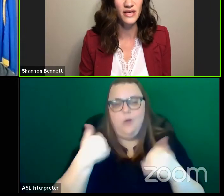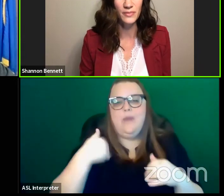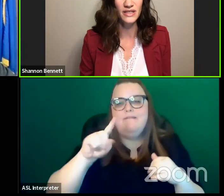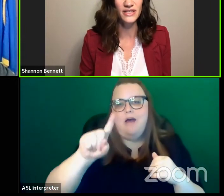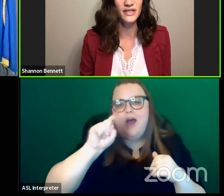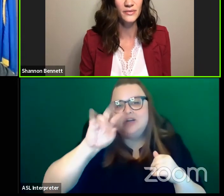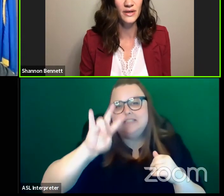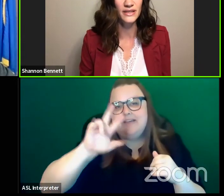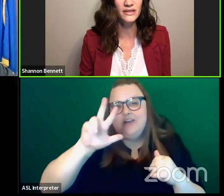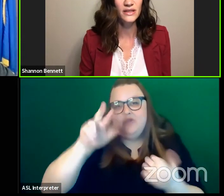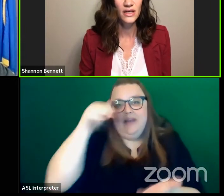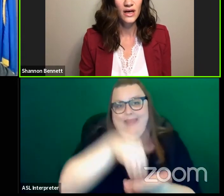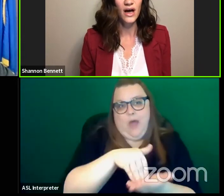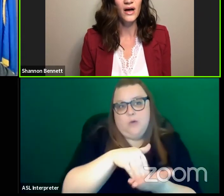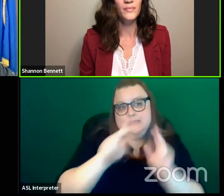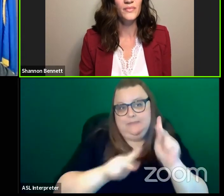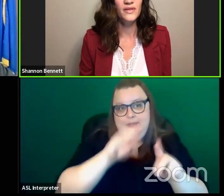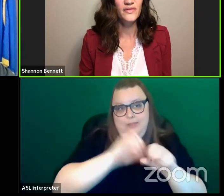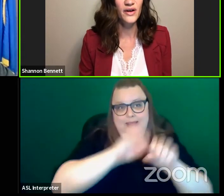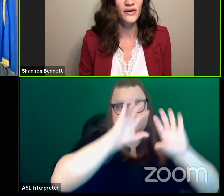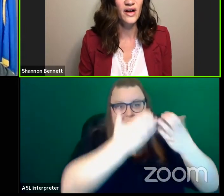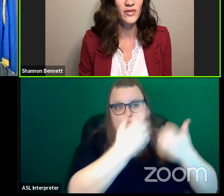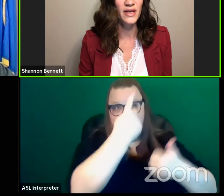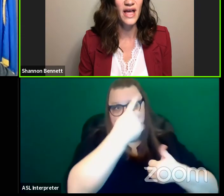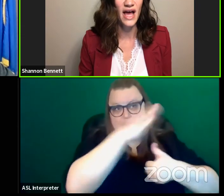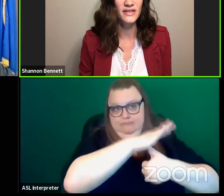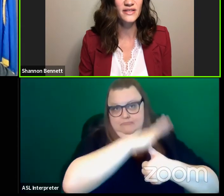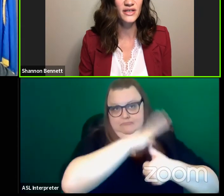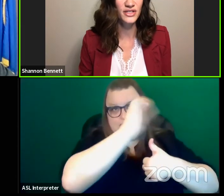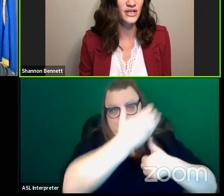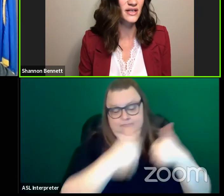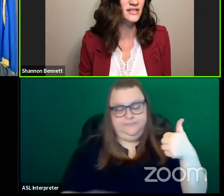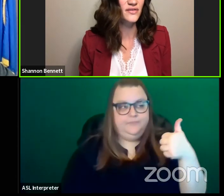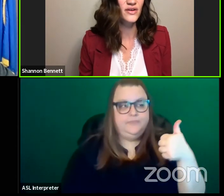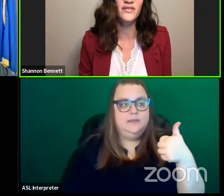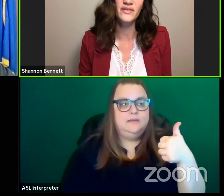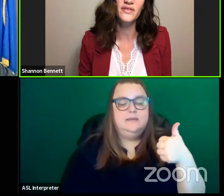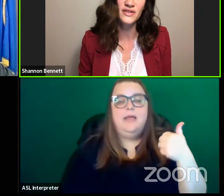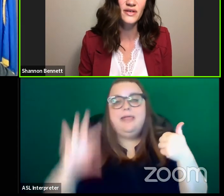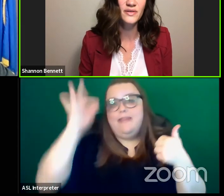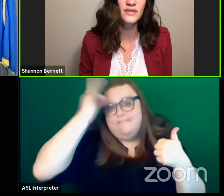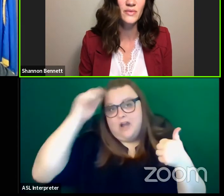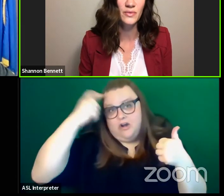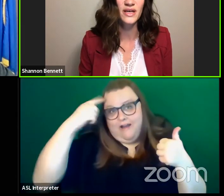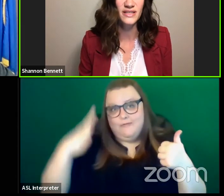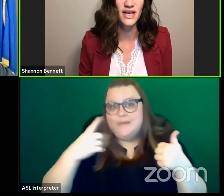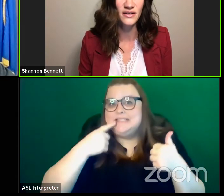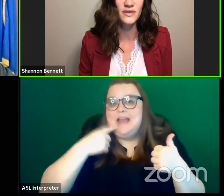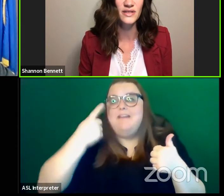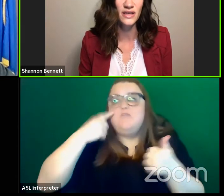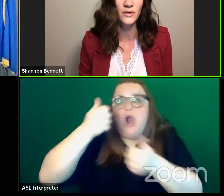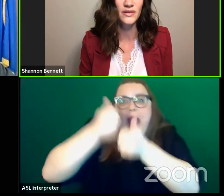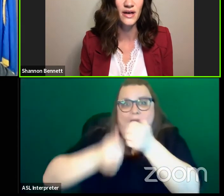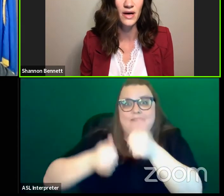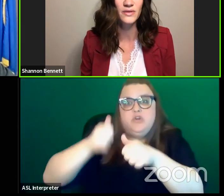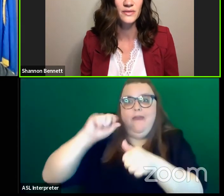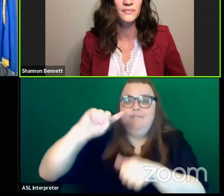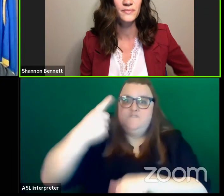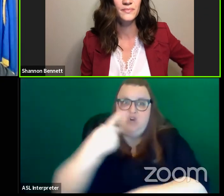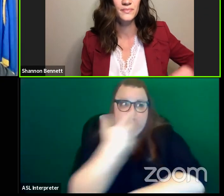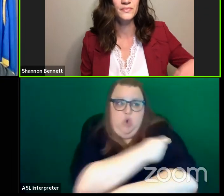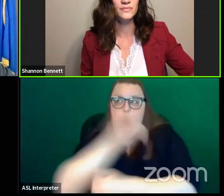173,000 people in Tier 1. The federal government has assured us that for every first dose, we will get a second dose to equal that